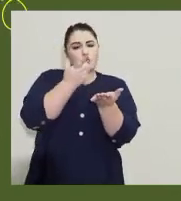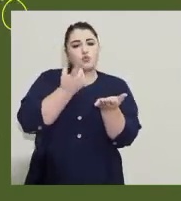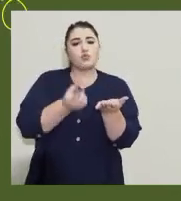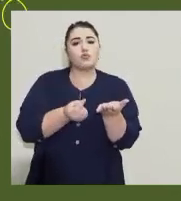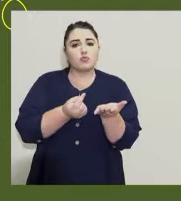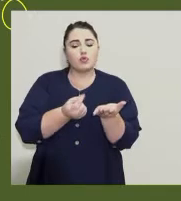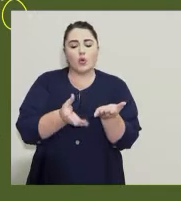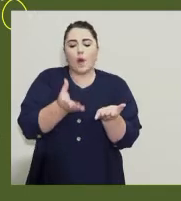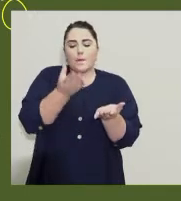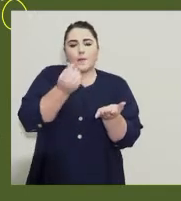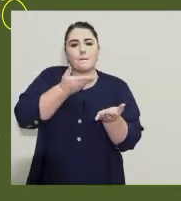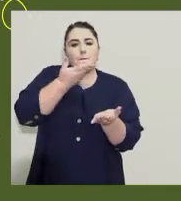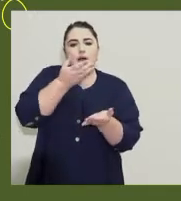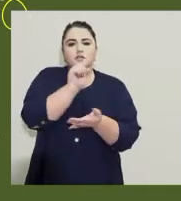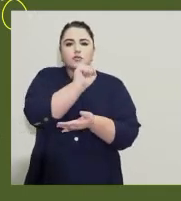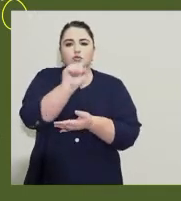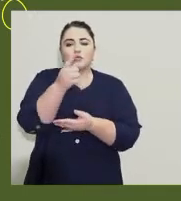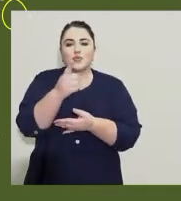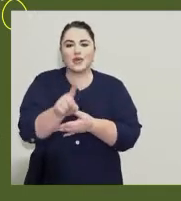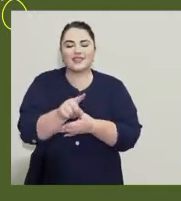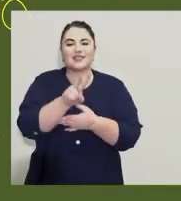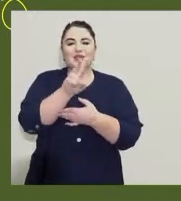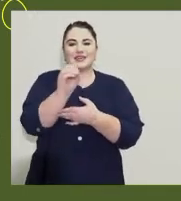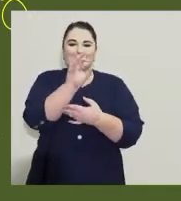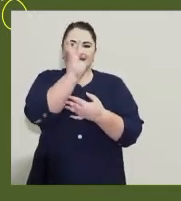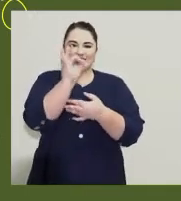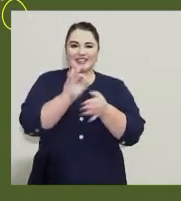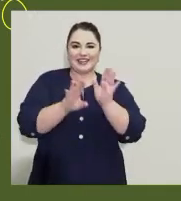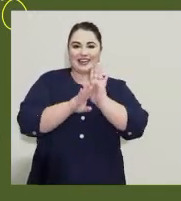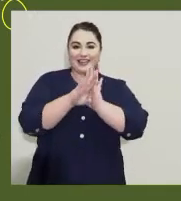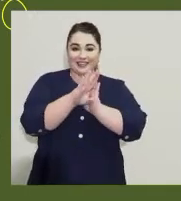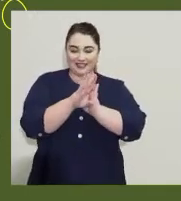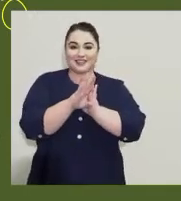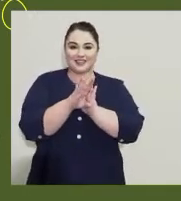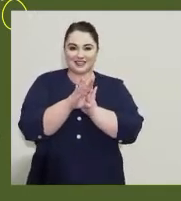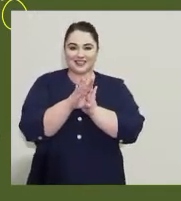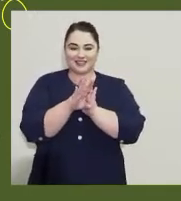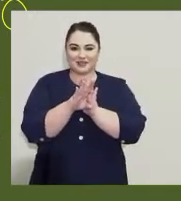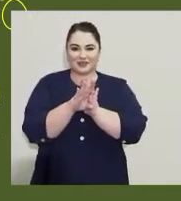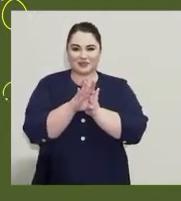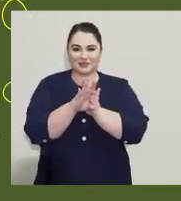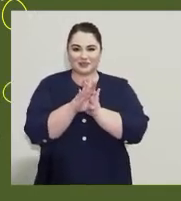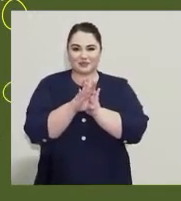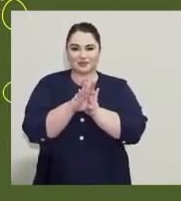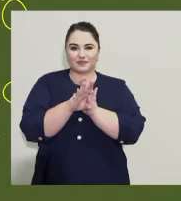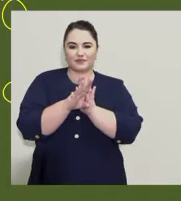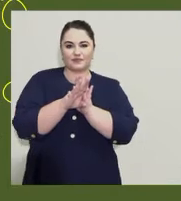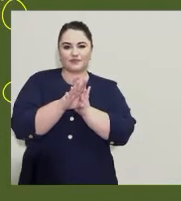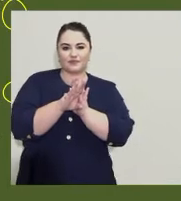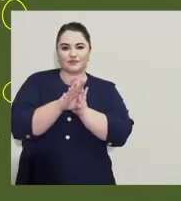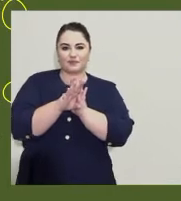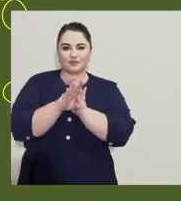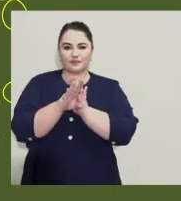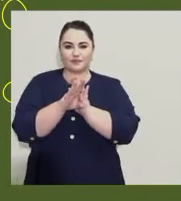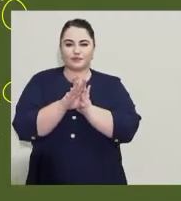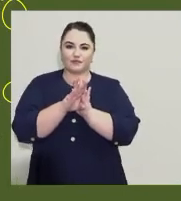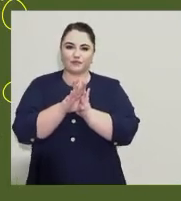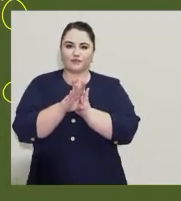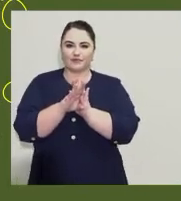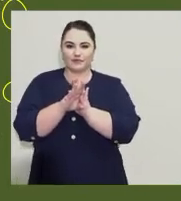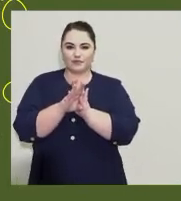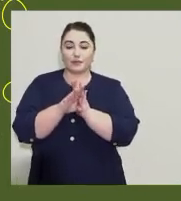this on your calculator, you get an answer of 20% increase.